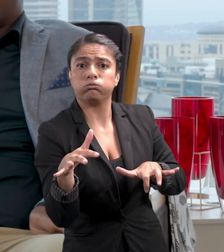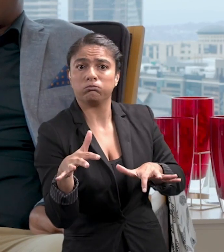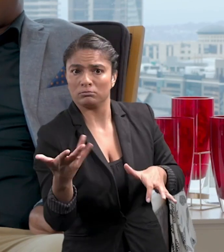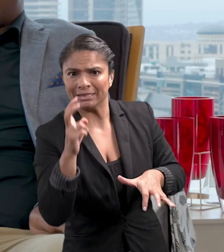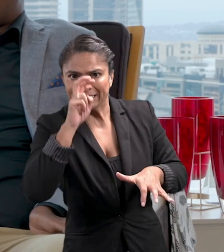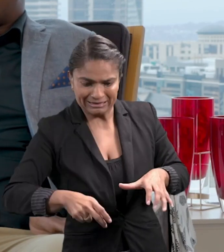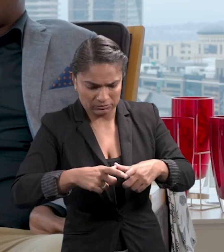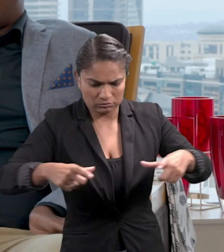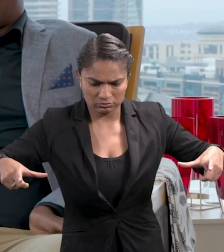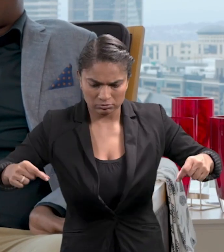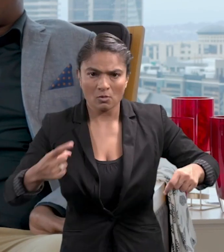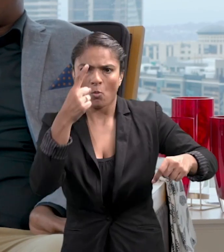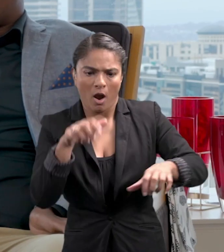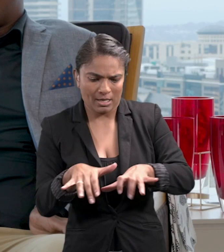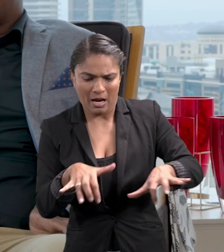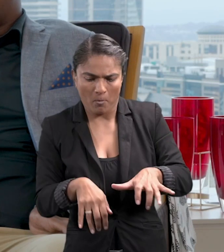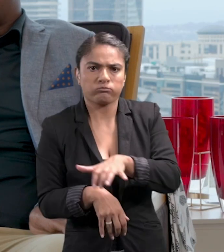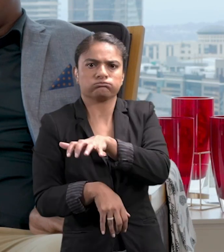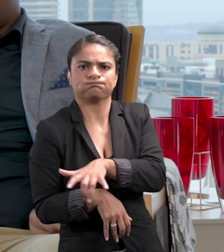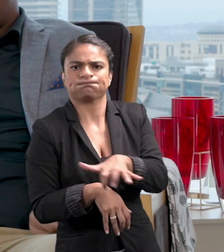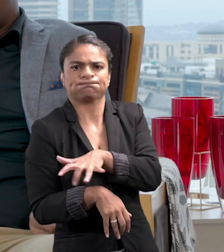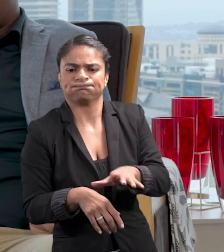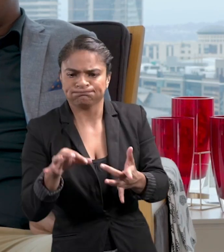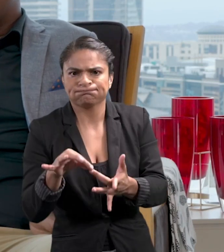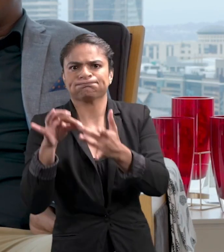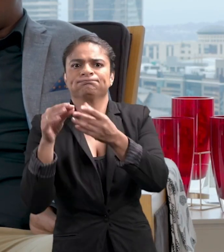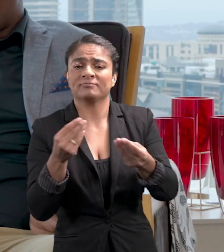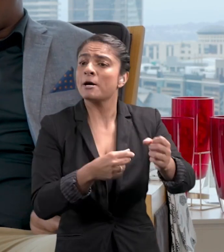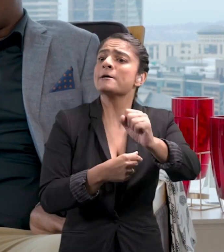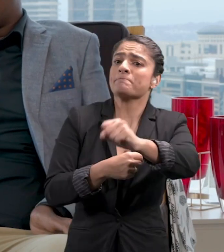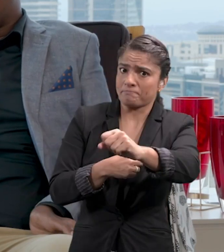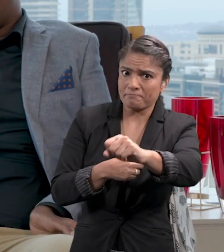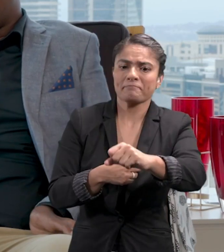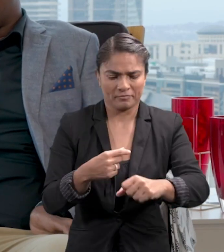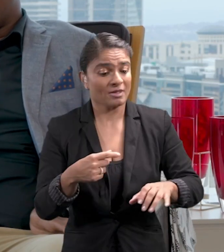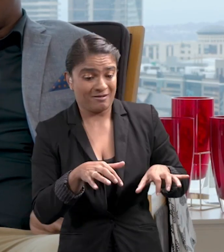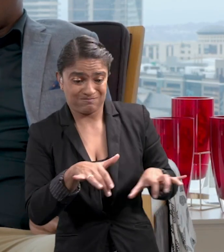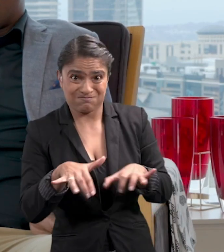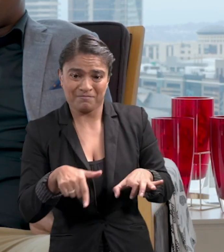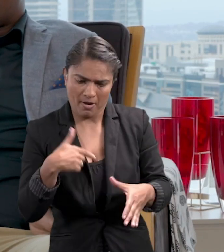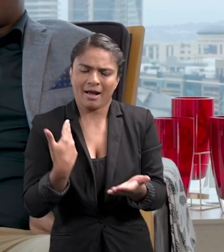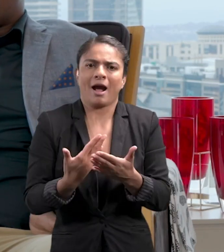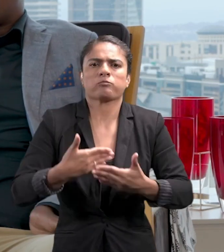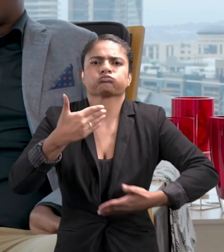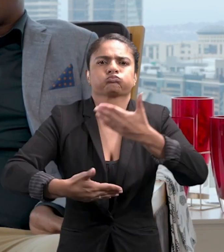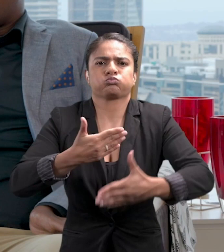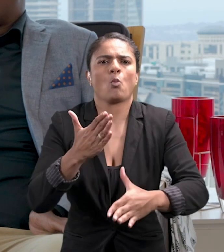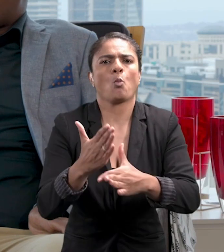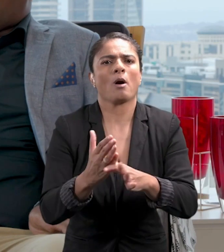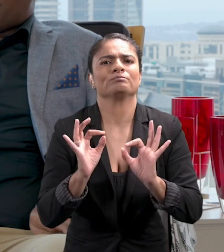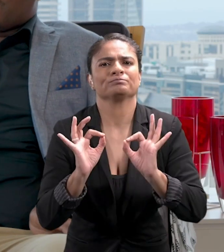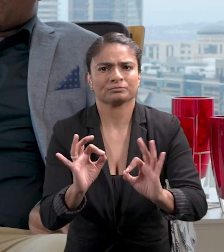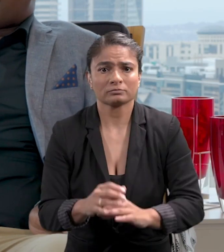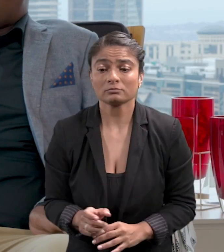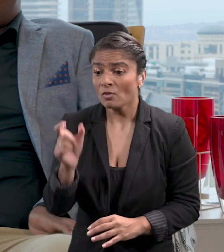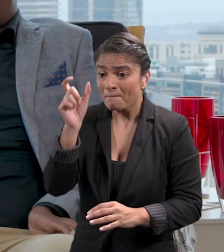hand, might need a one-handed keyboard to do or perform my responsibilities. And the